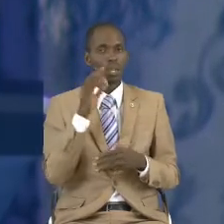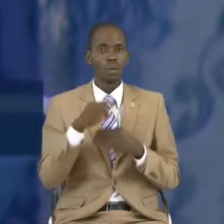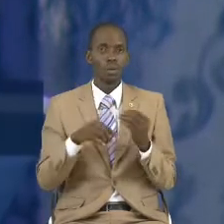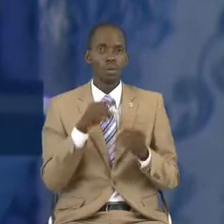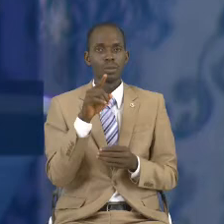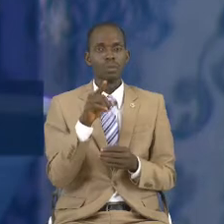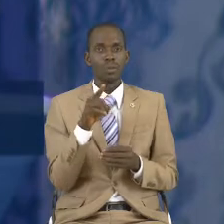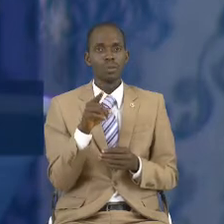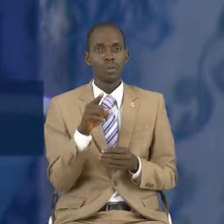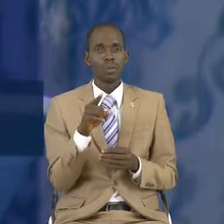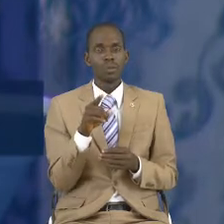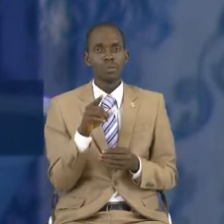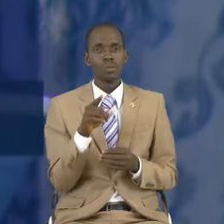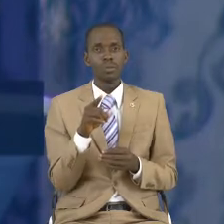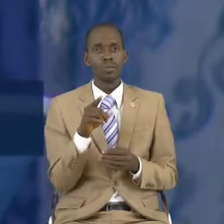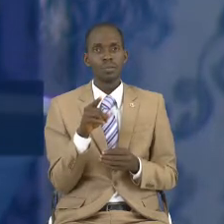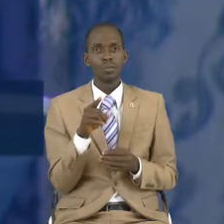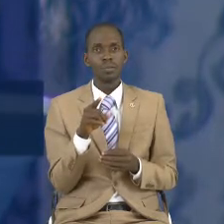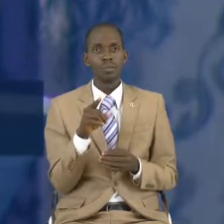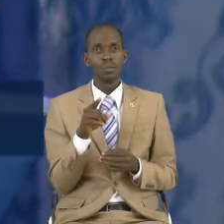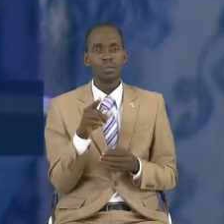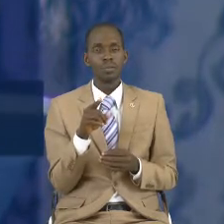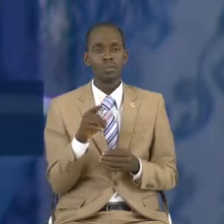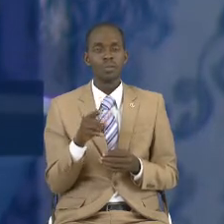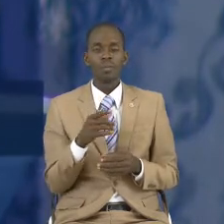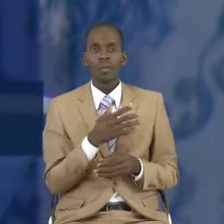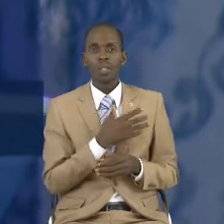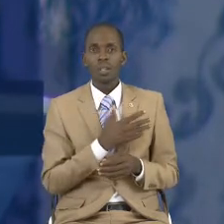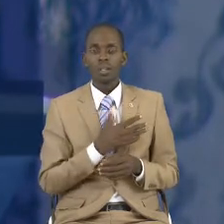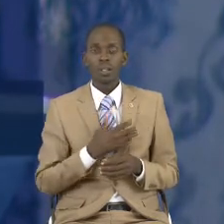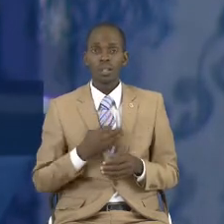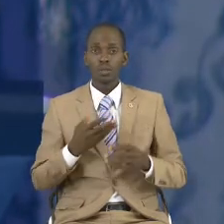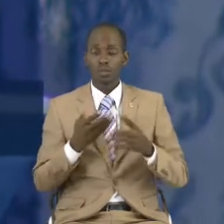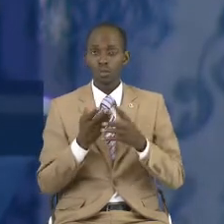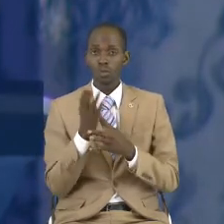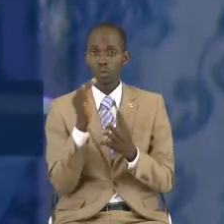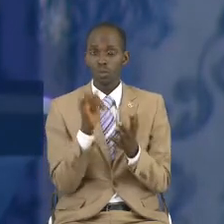christ and through that number